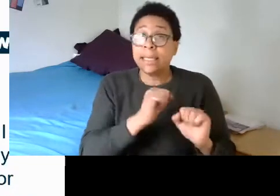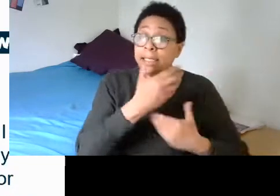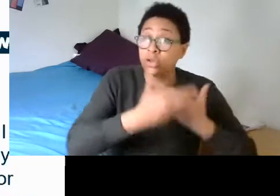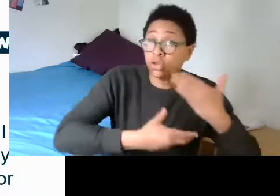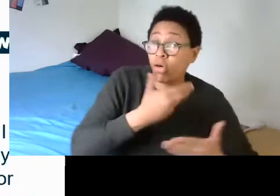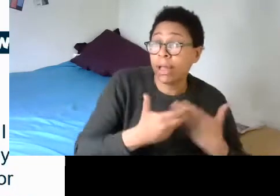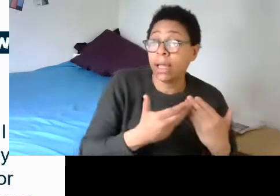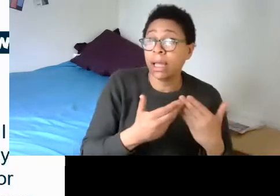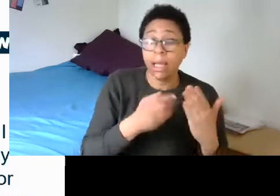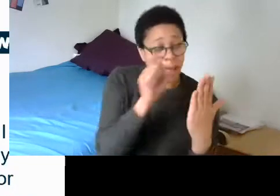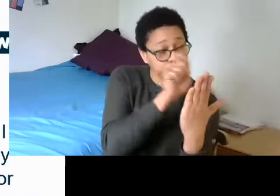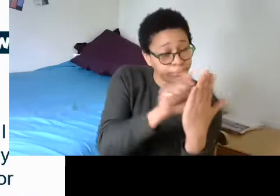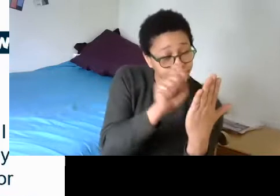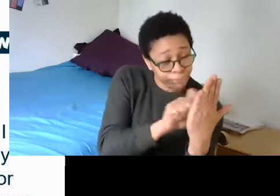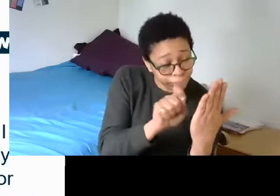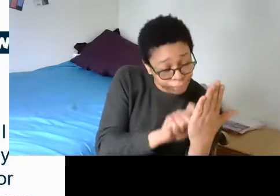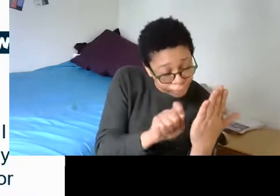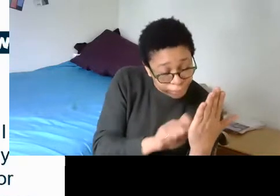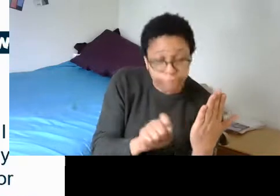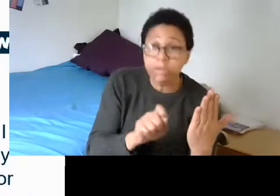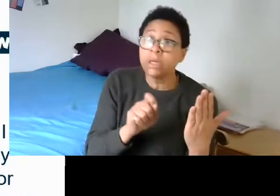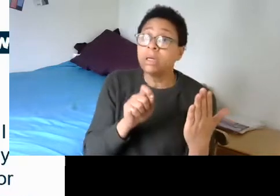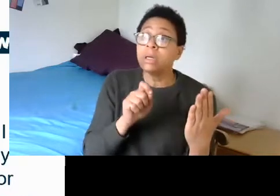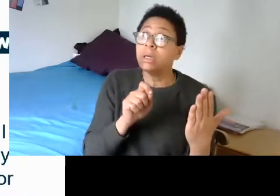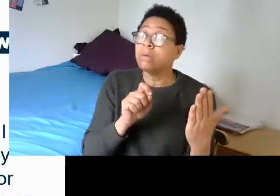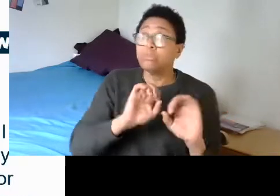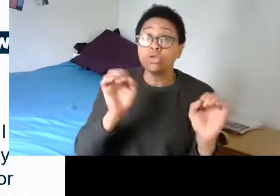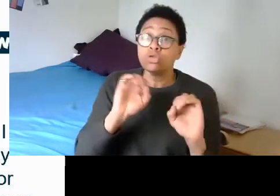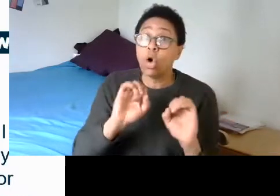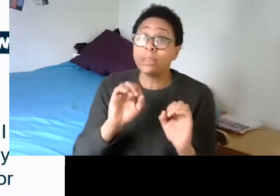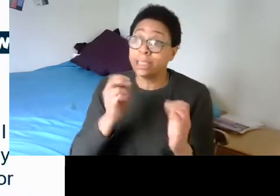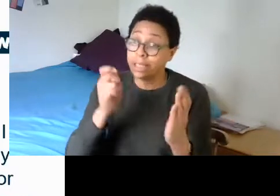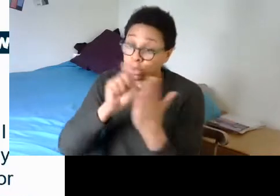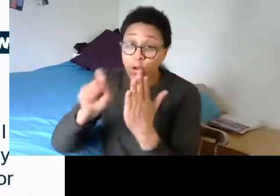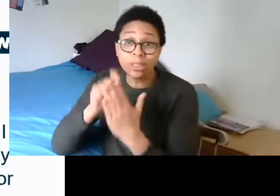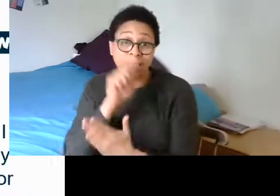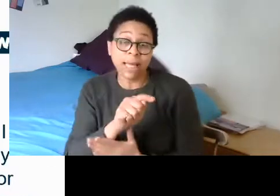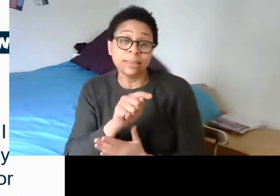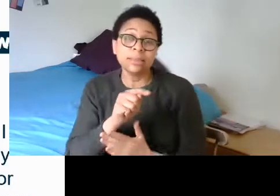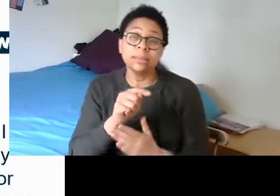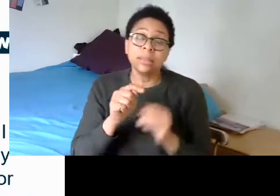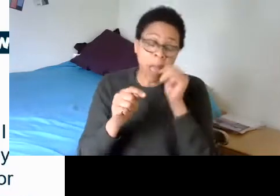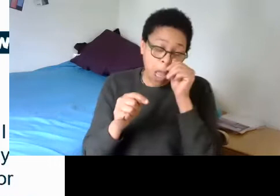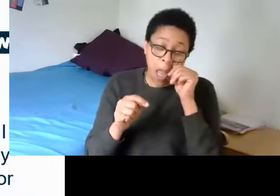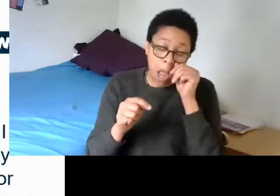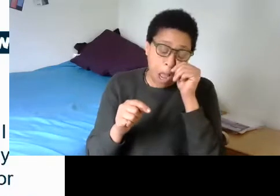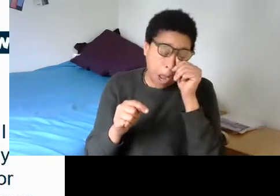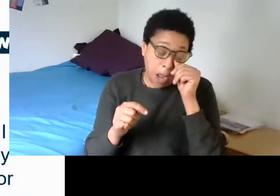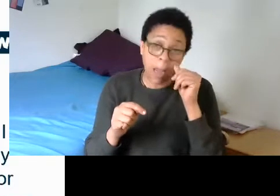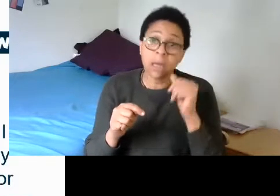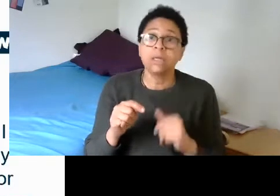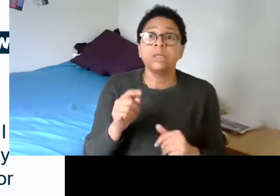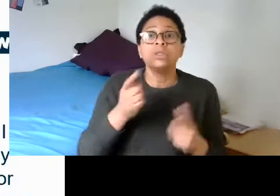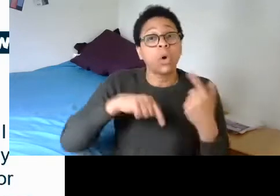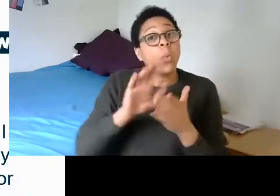only going through the material during the inventory that we actually came across it. Ultimately, what this shows is you cannot know what a book will contain until you